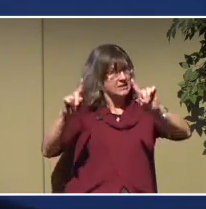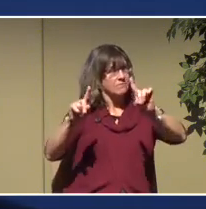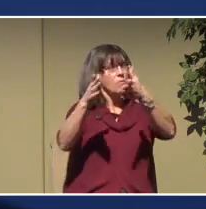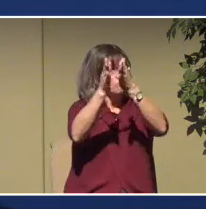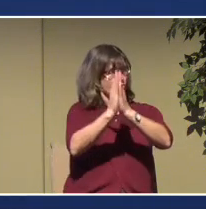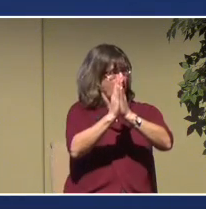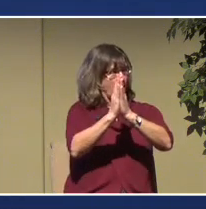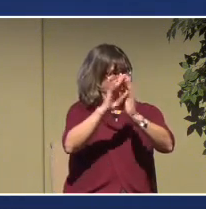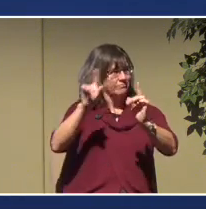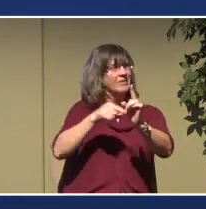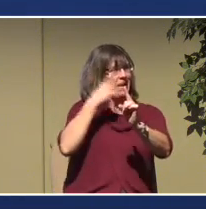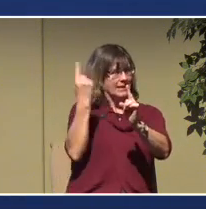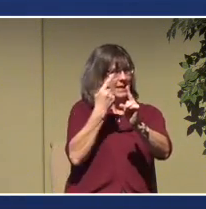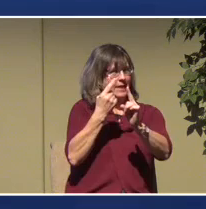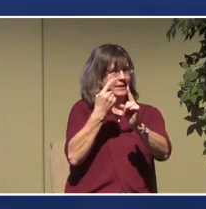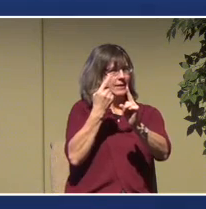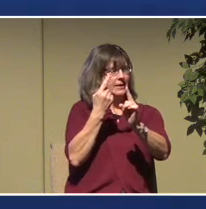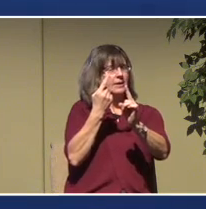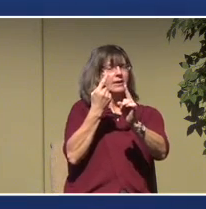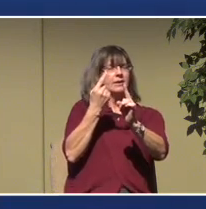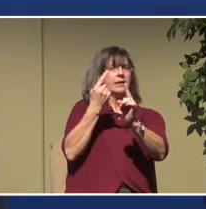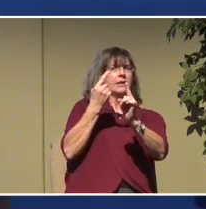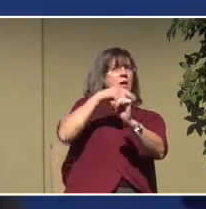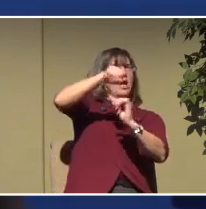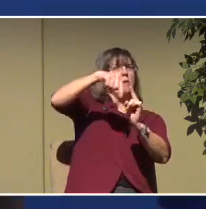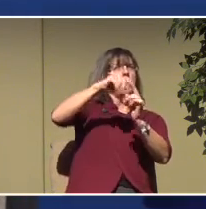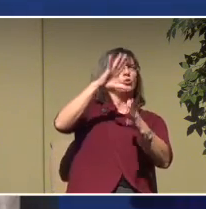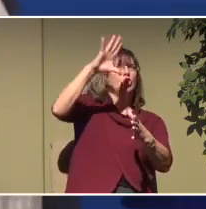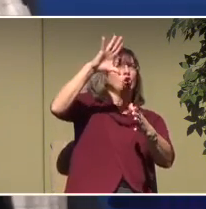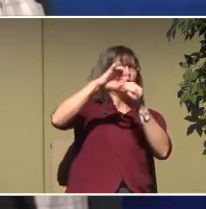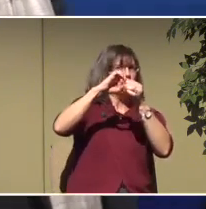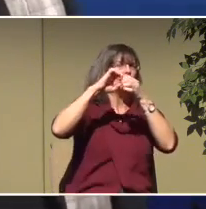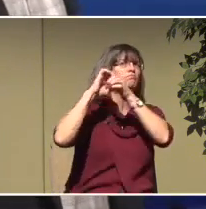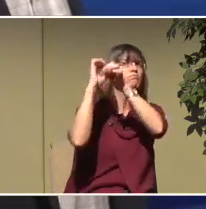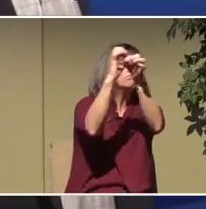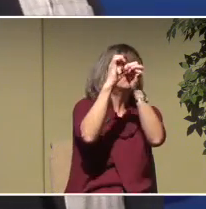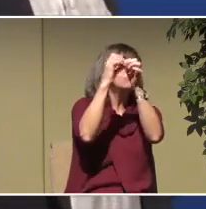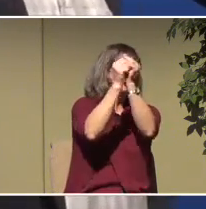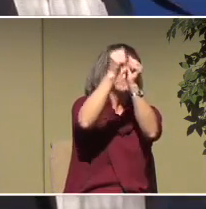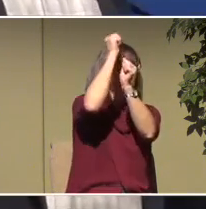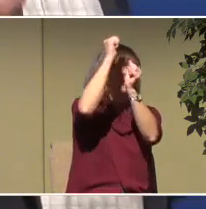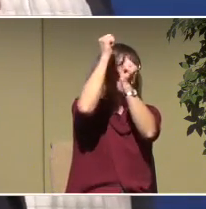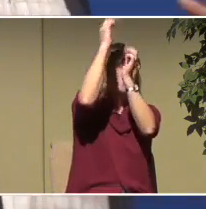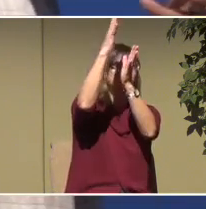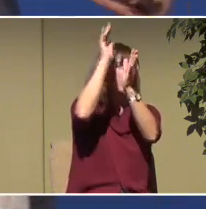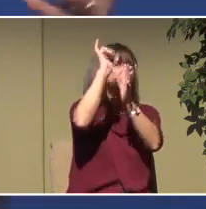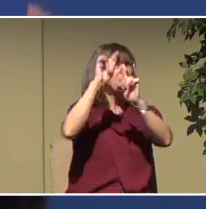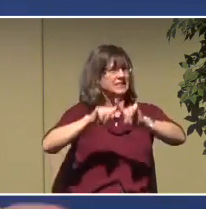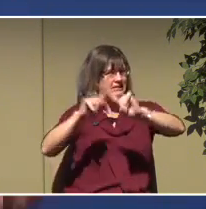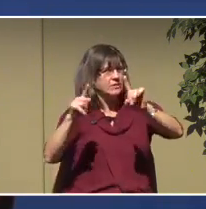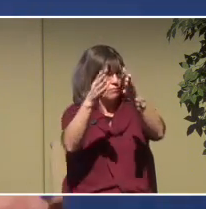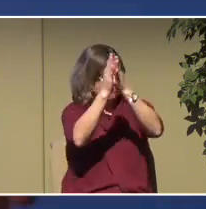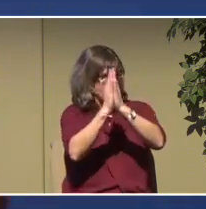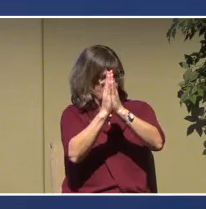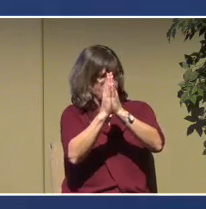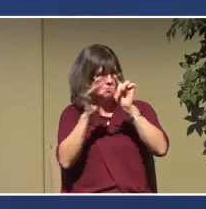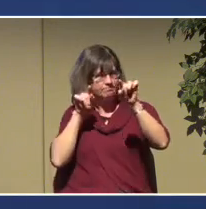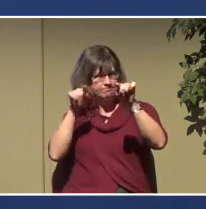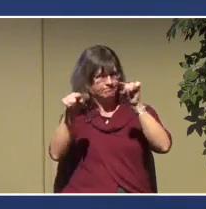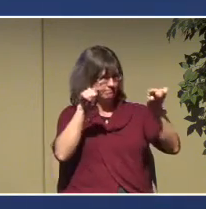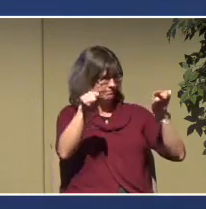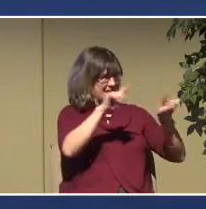come after that, after his disciples. And what I want to do this morning is to look